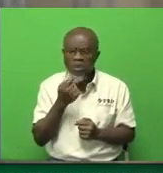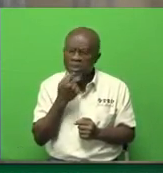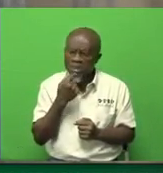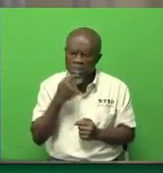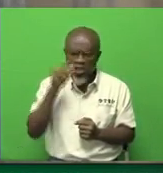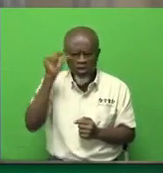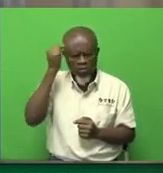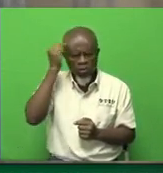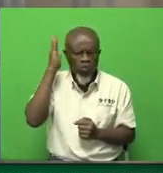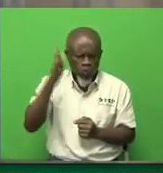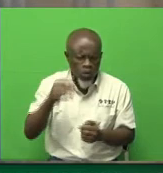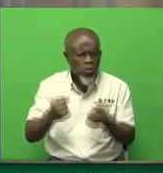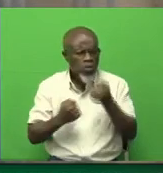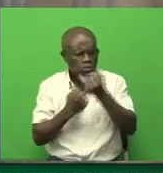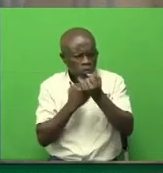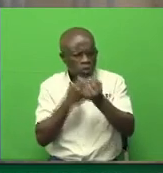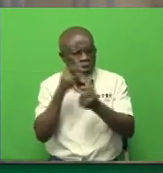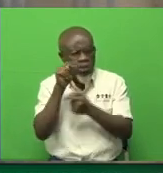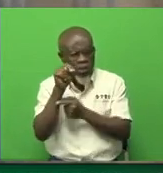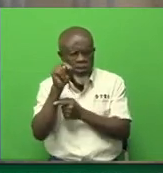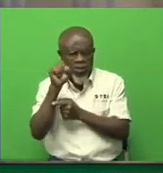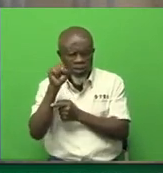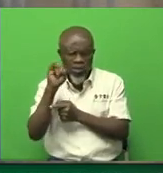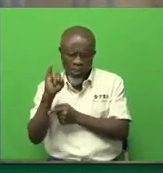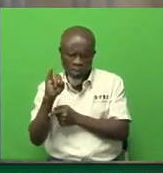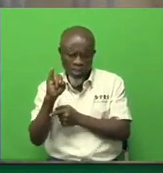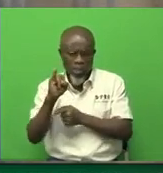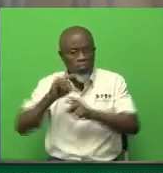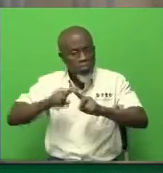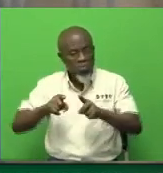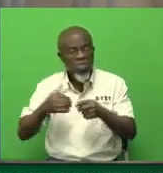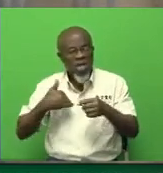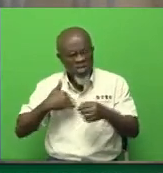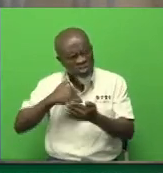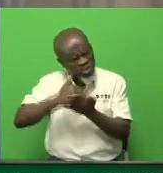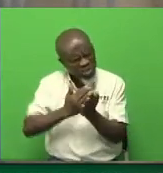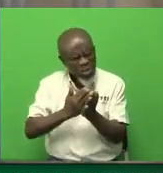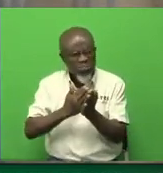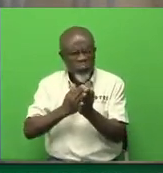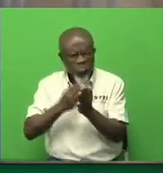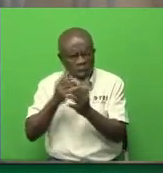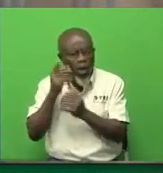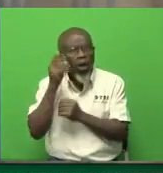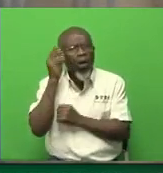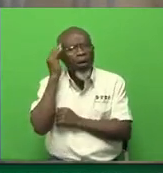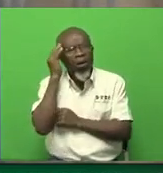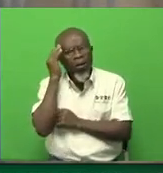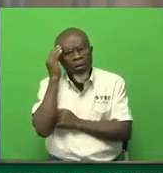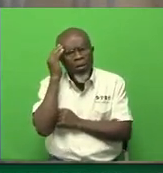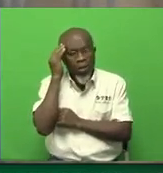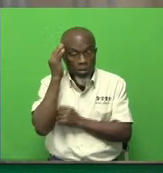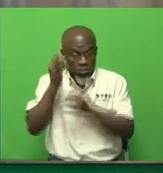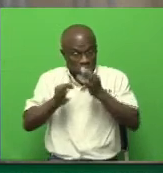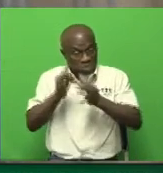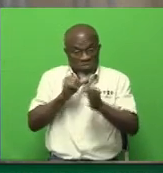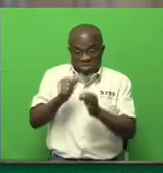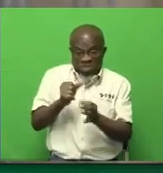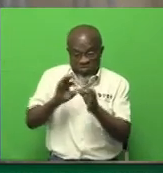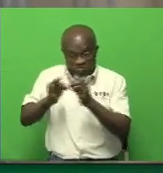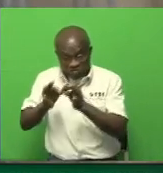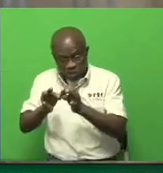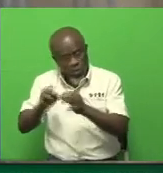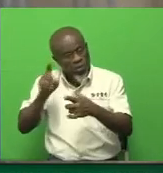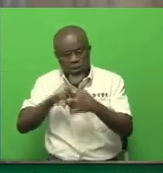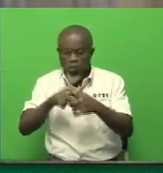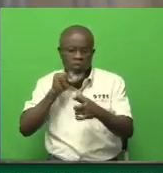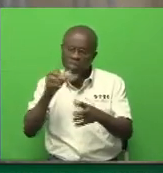but we had concerns with the bill the original one and these if these concerns are not addressed you will not get